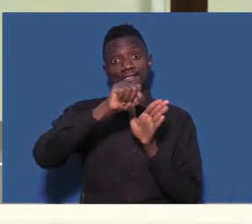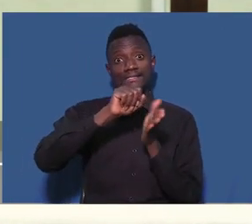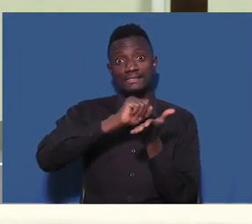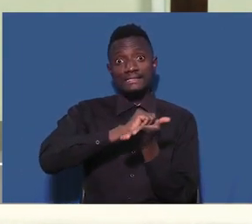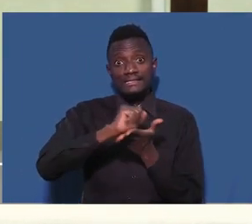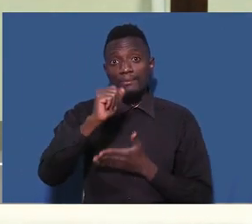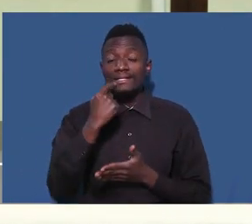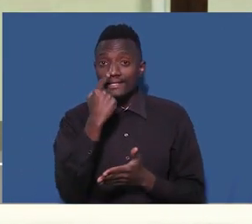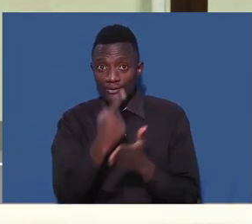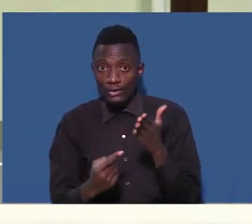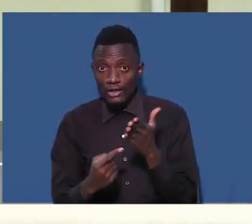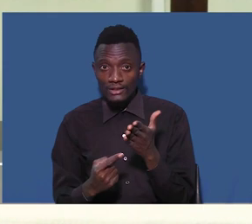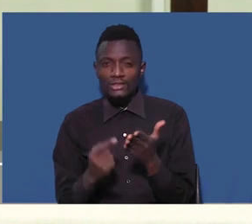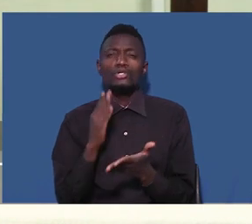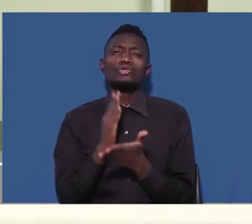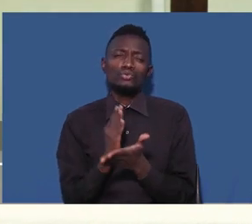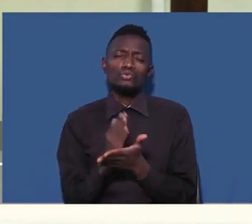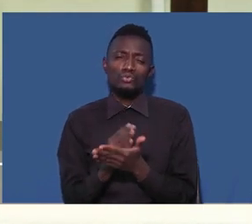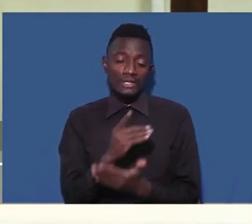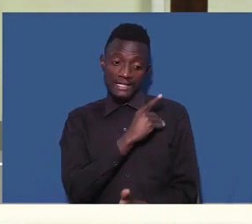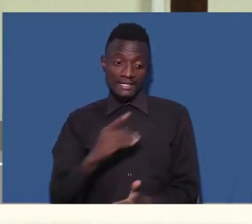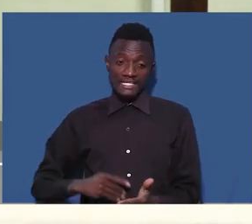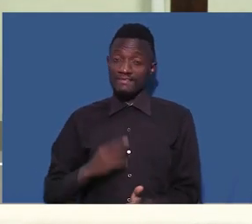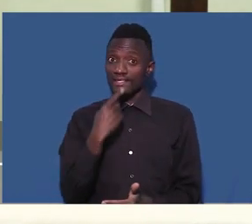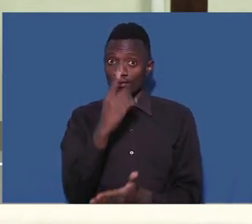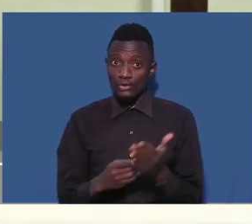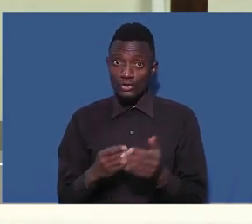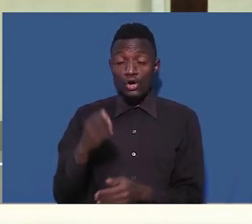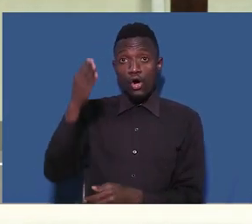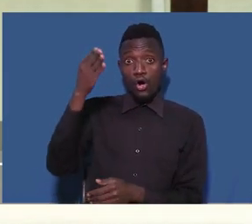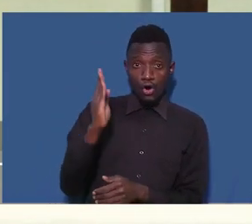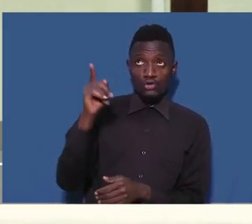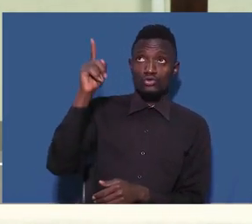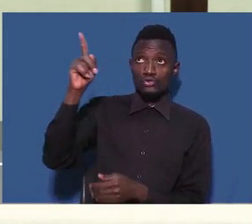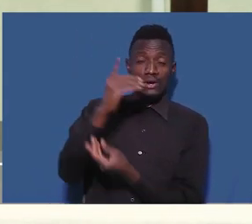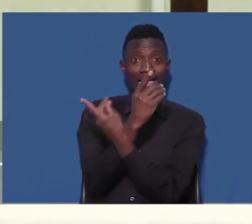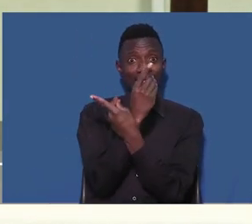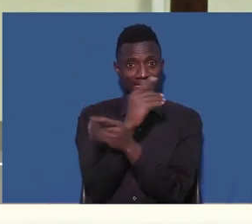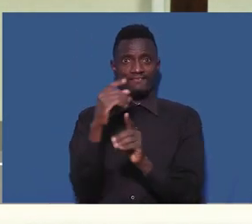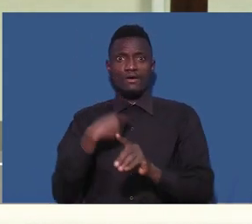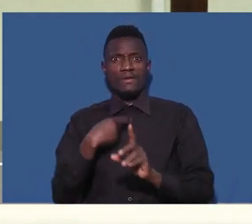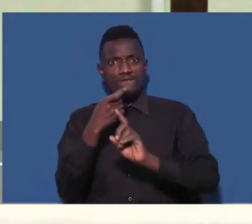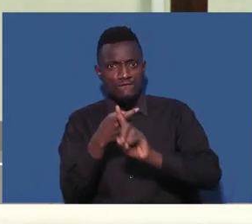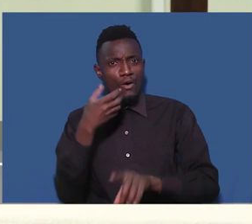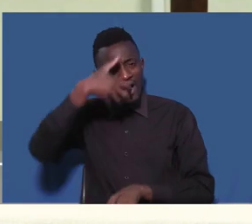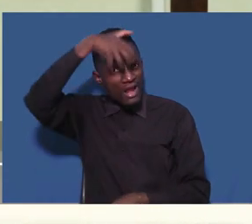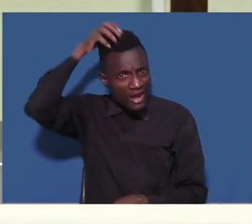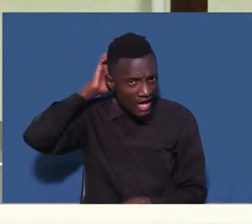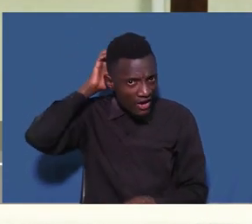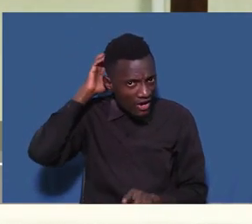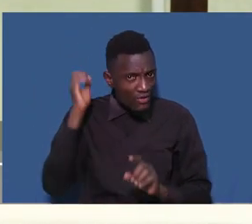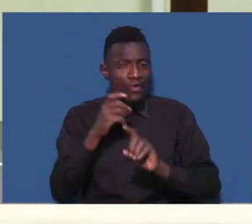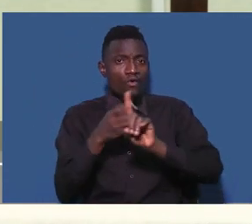you delivered me from the paw of a lion, you delivered me from the bear, and this Goliath will be one as those. I want